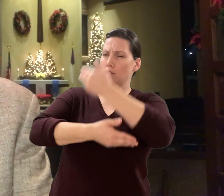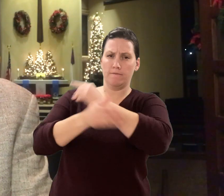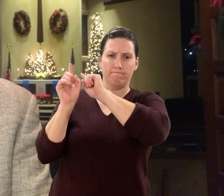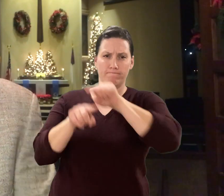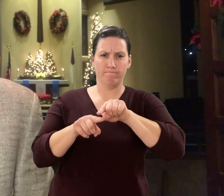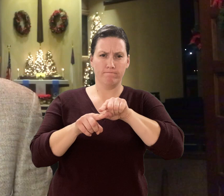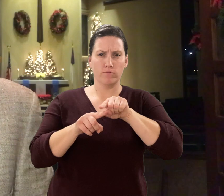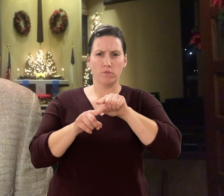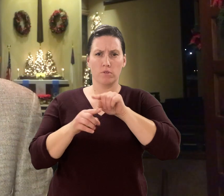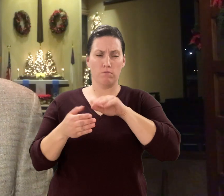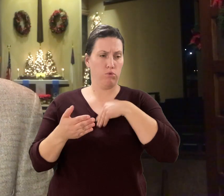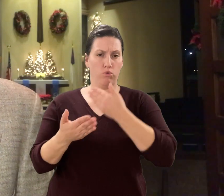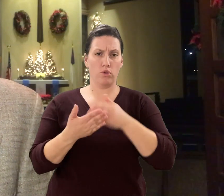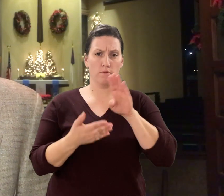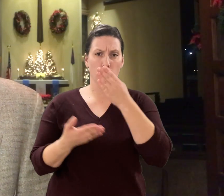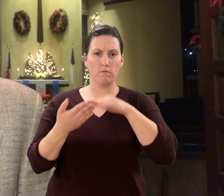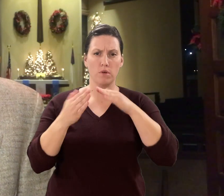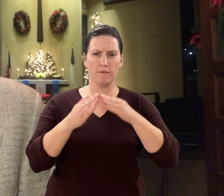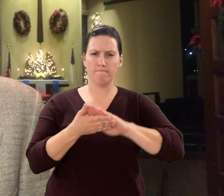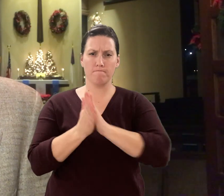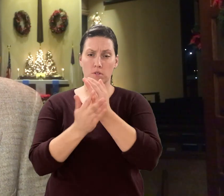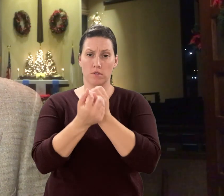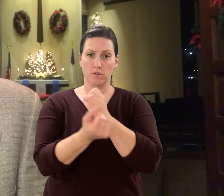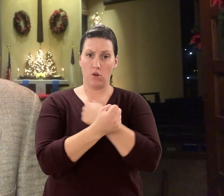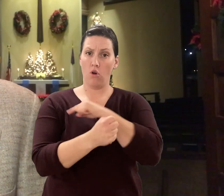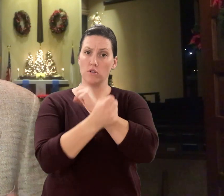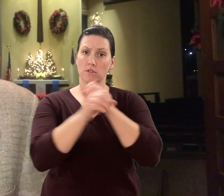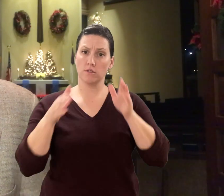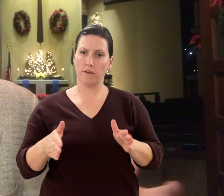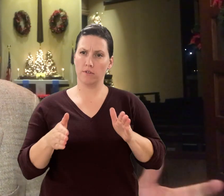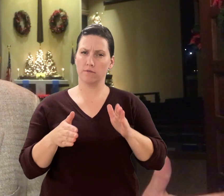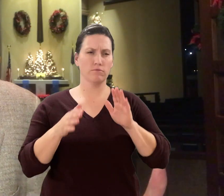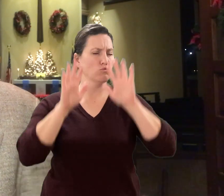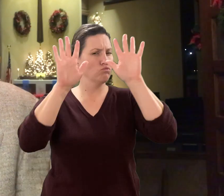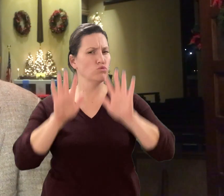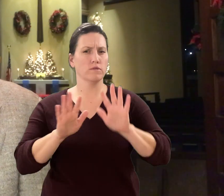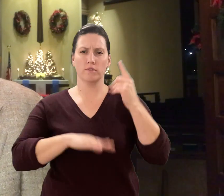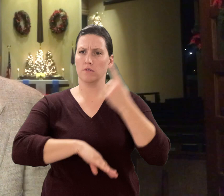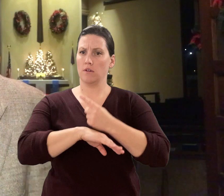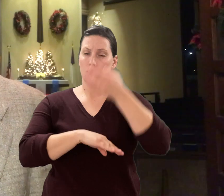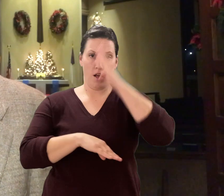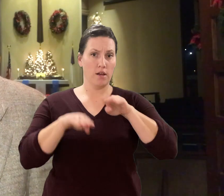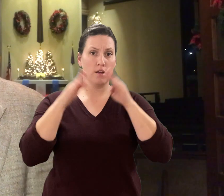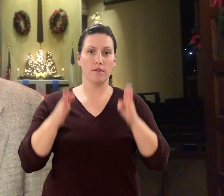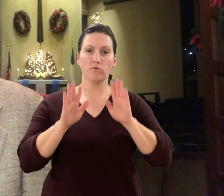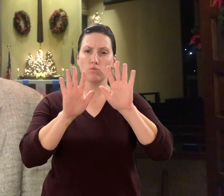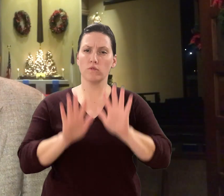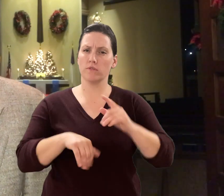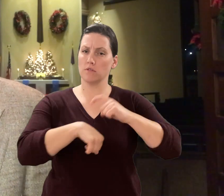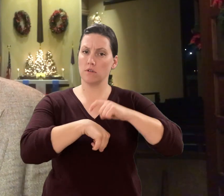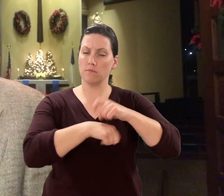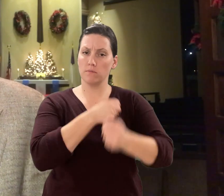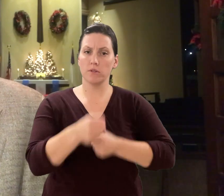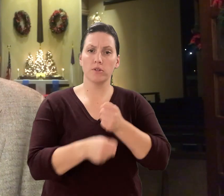in Bethlehem, to be our Savior. It's a great day to be in God's house. It's a great time of year